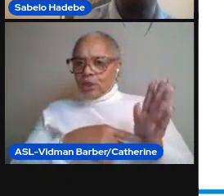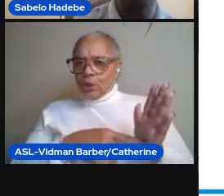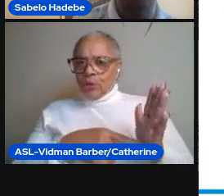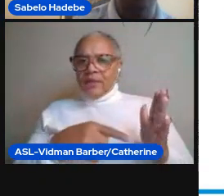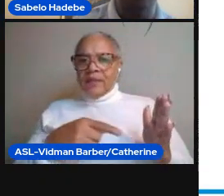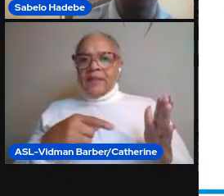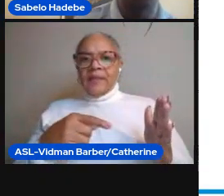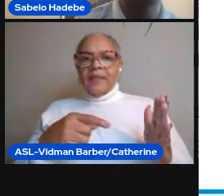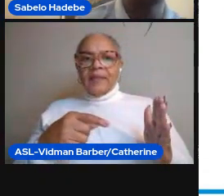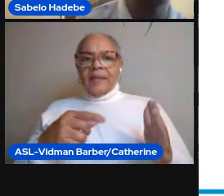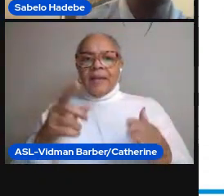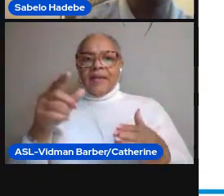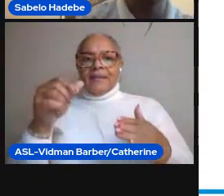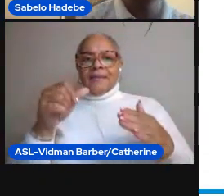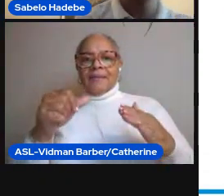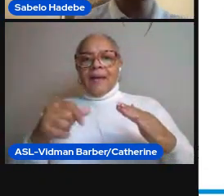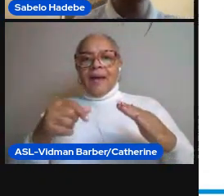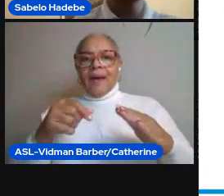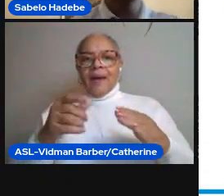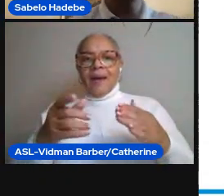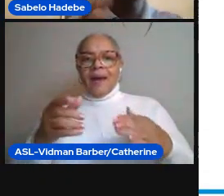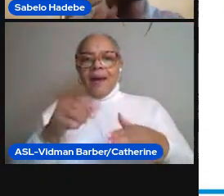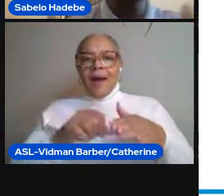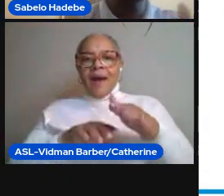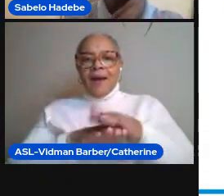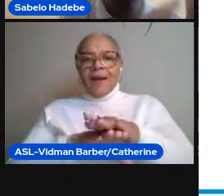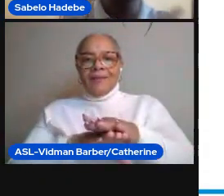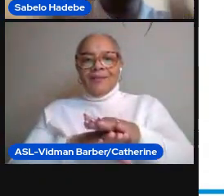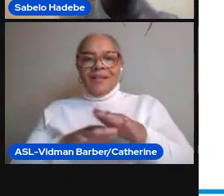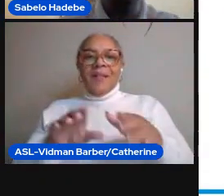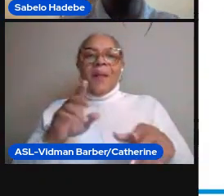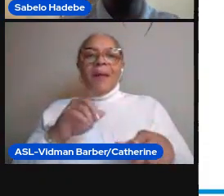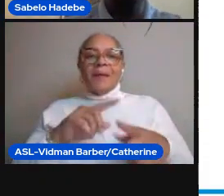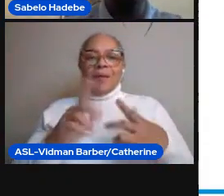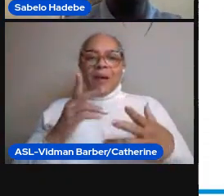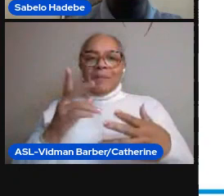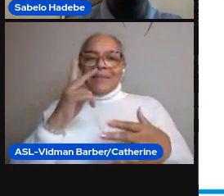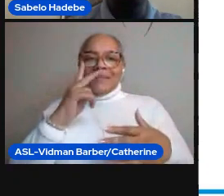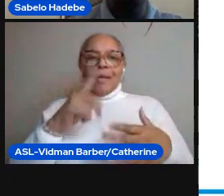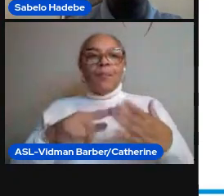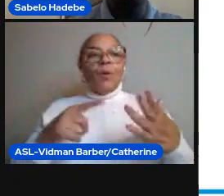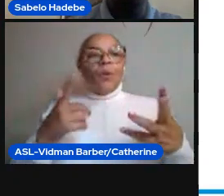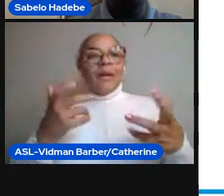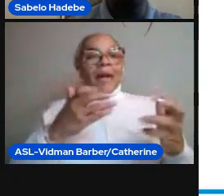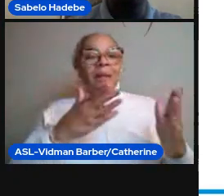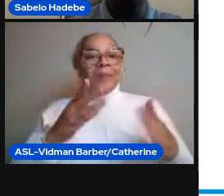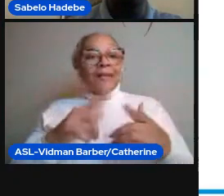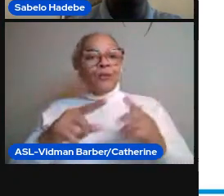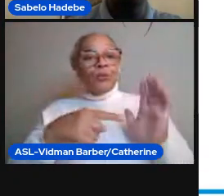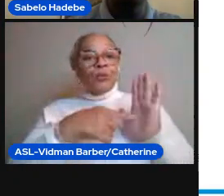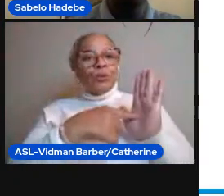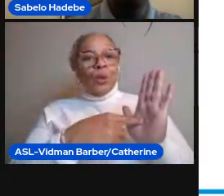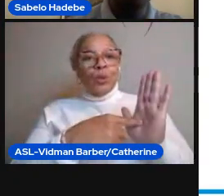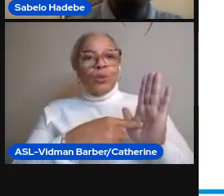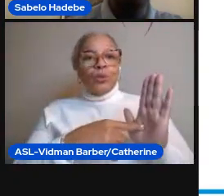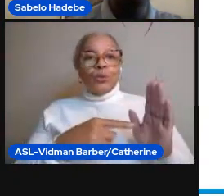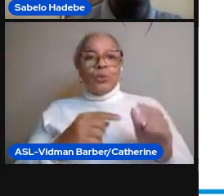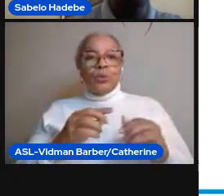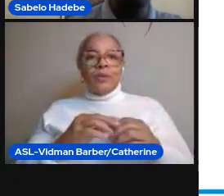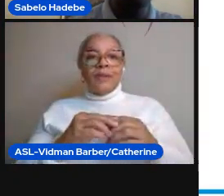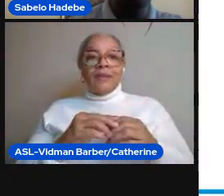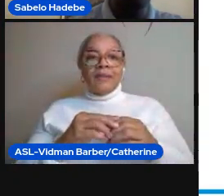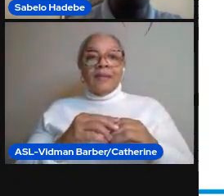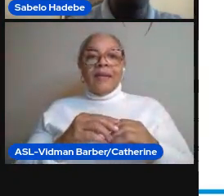underneath. You can probably see it. But what I was going to show you was that the